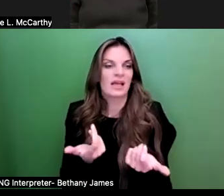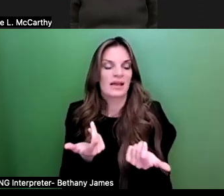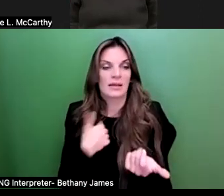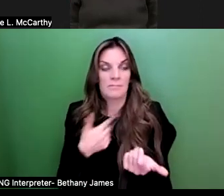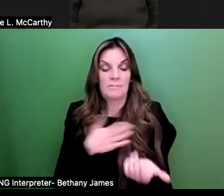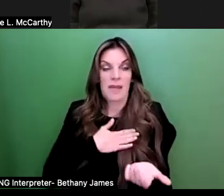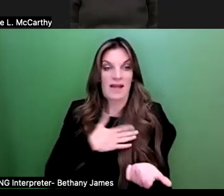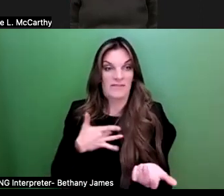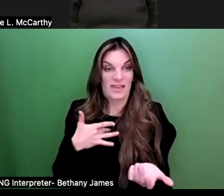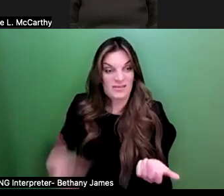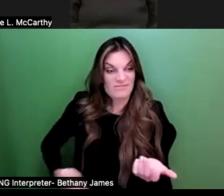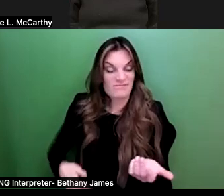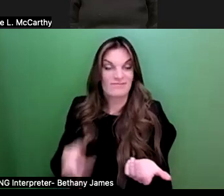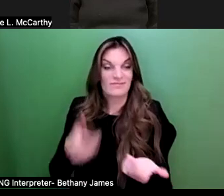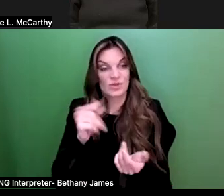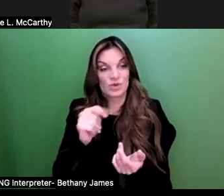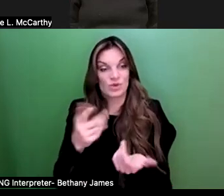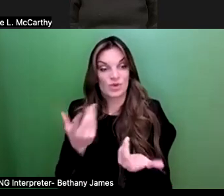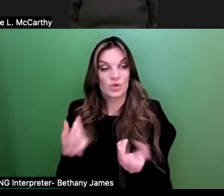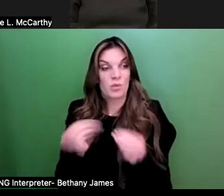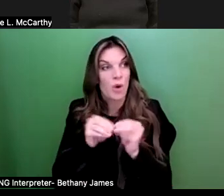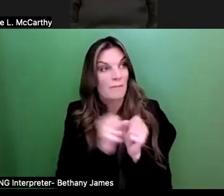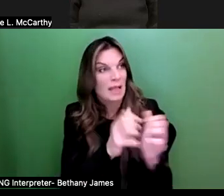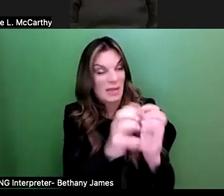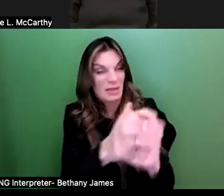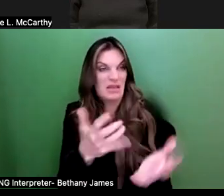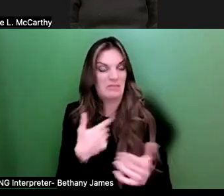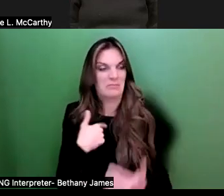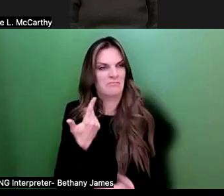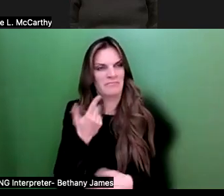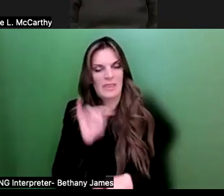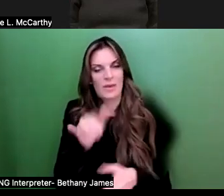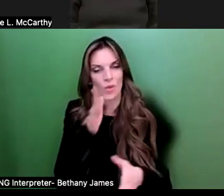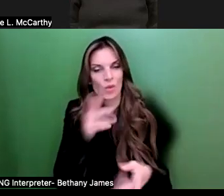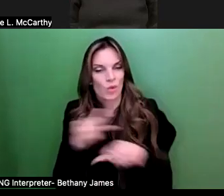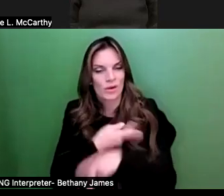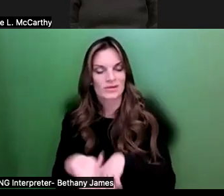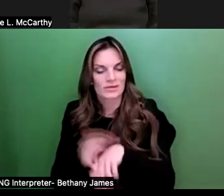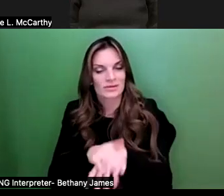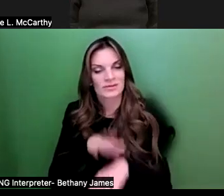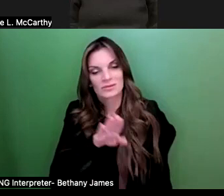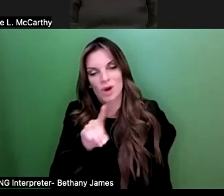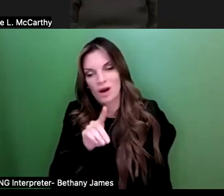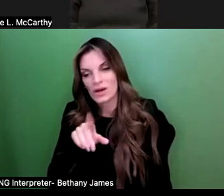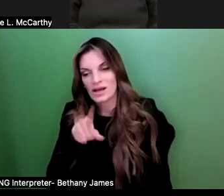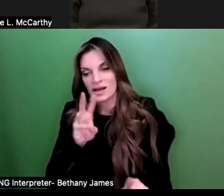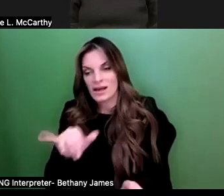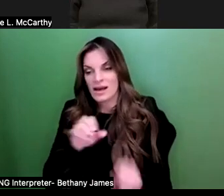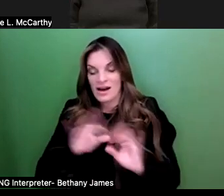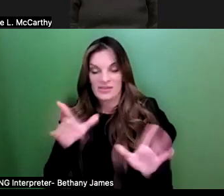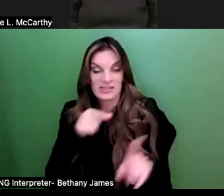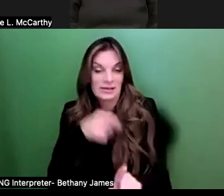mean, the reality right now is that Broadway is a mess. And how can we just make sure we don't make it worse?